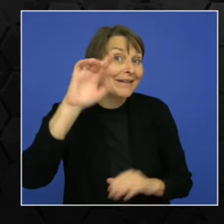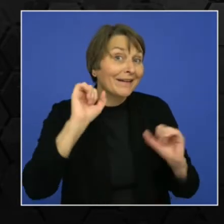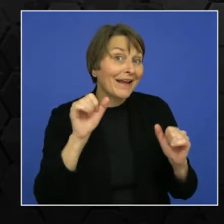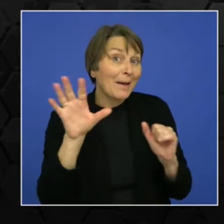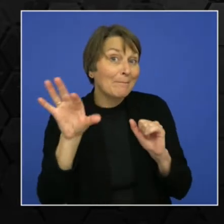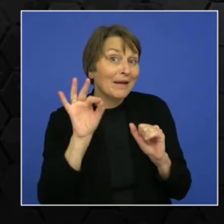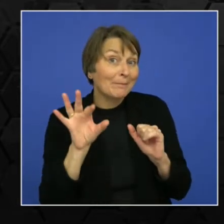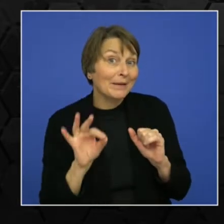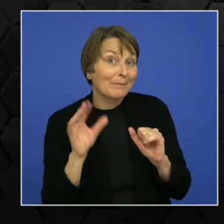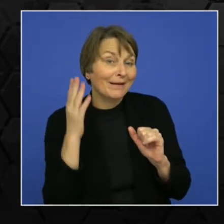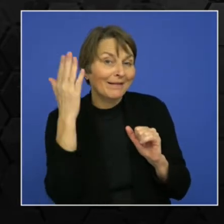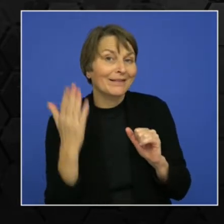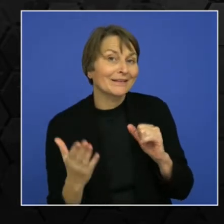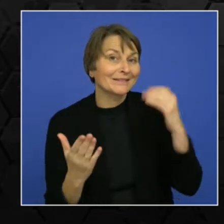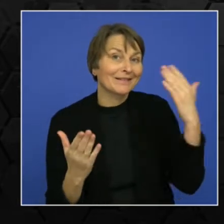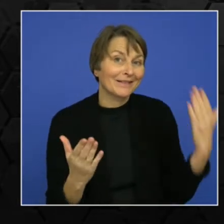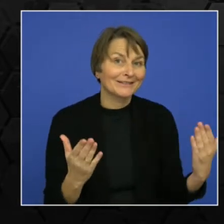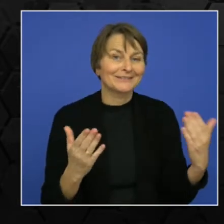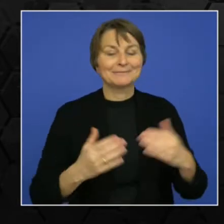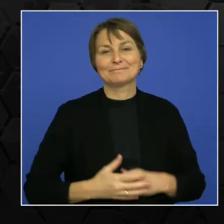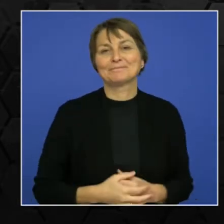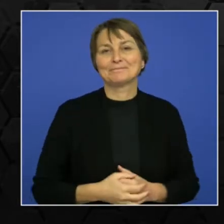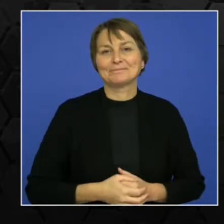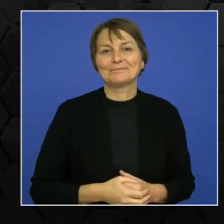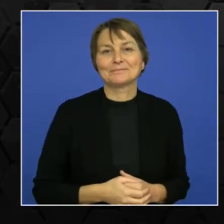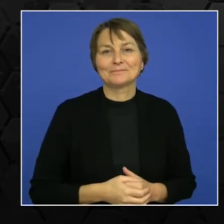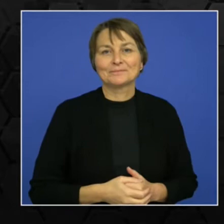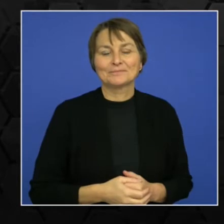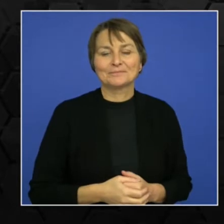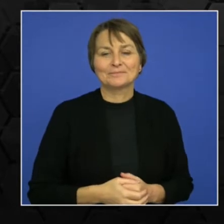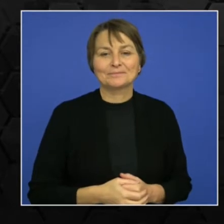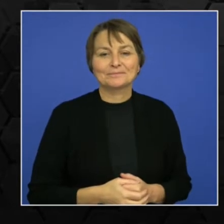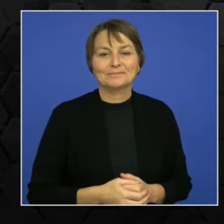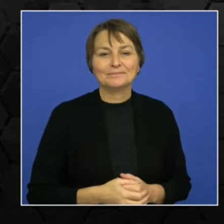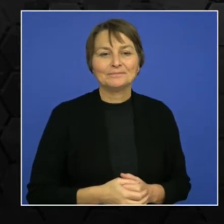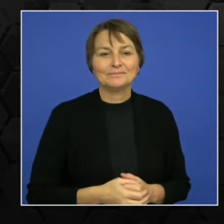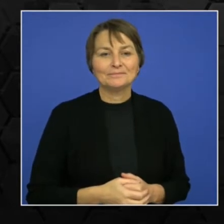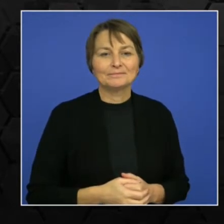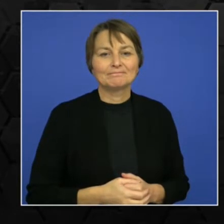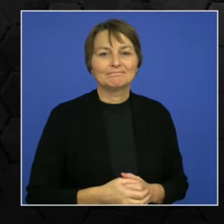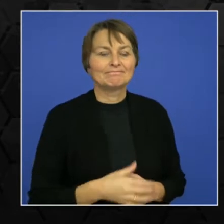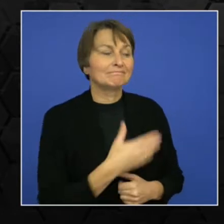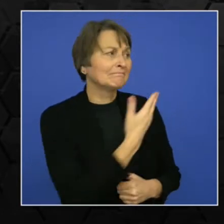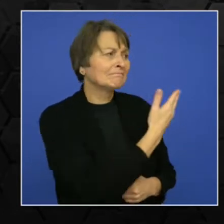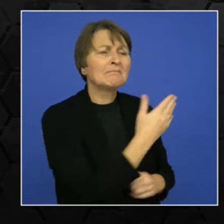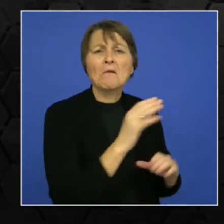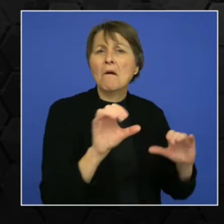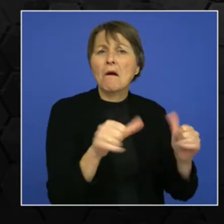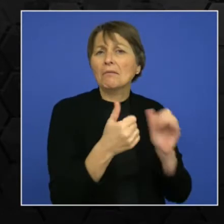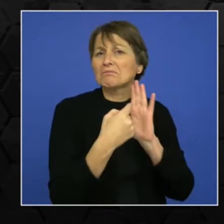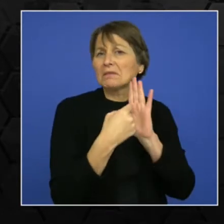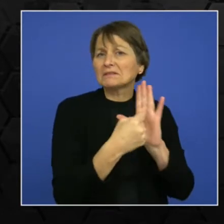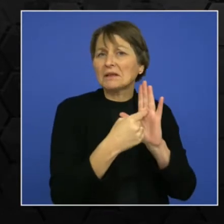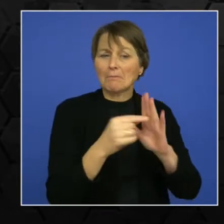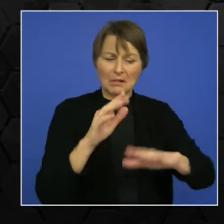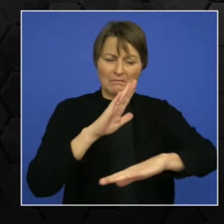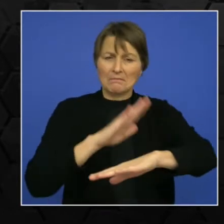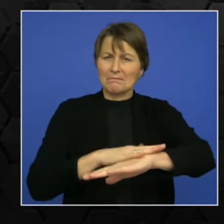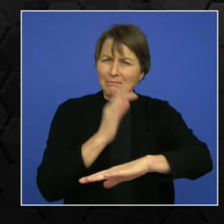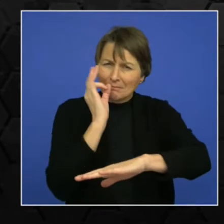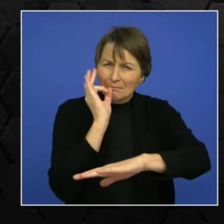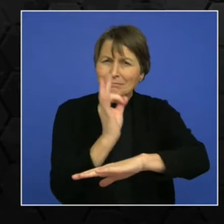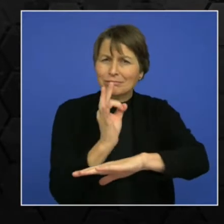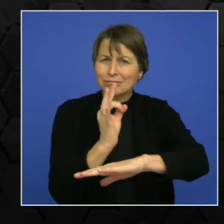represented like on the top shelves, etc. So the other real-time applications that we have is which is used to determine